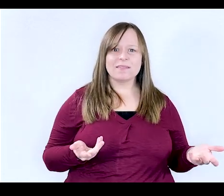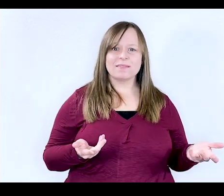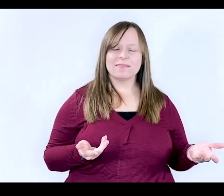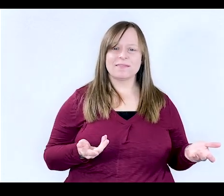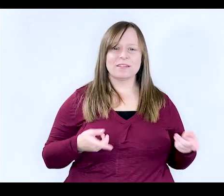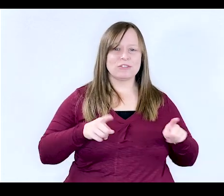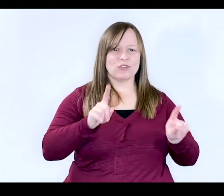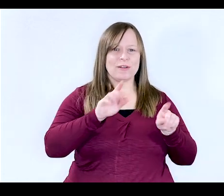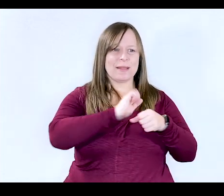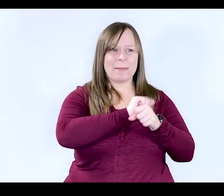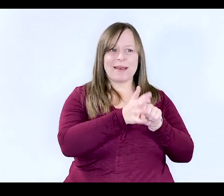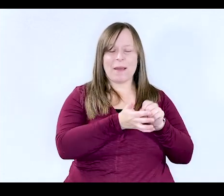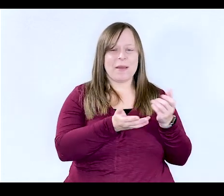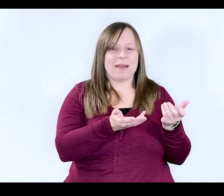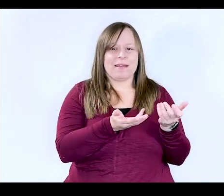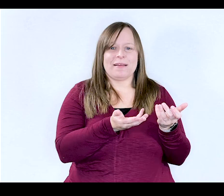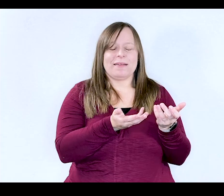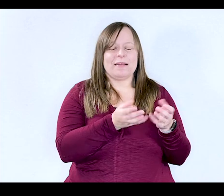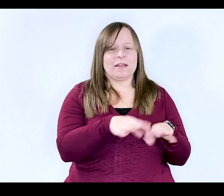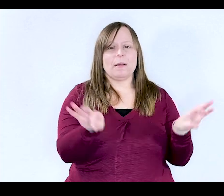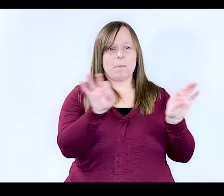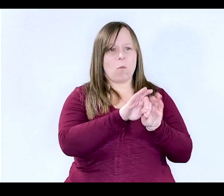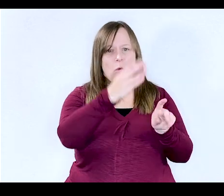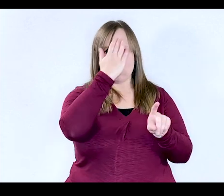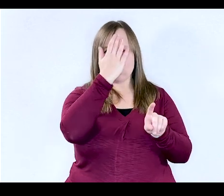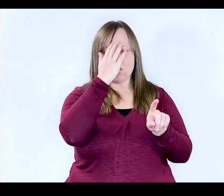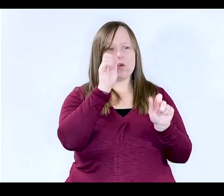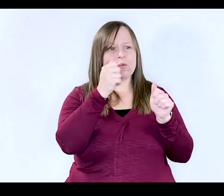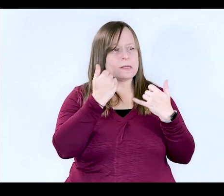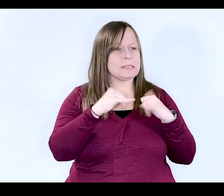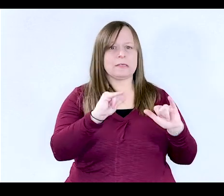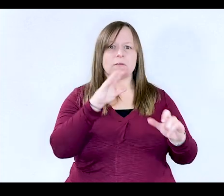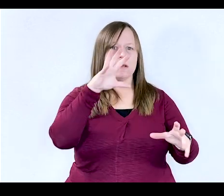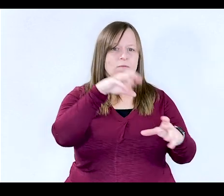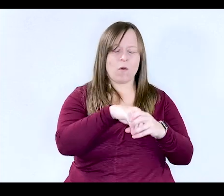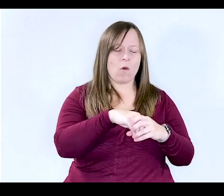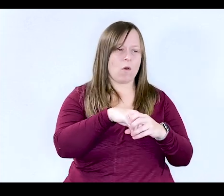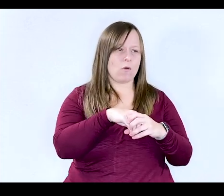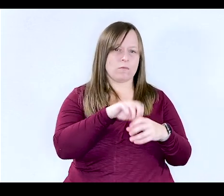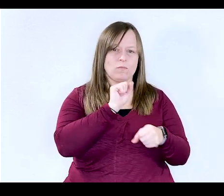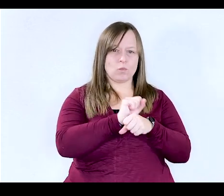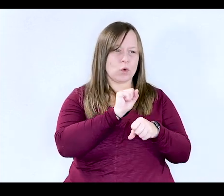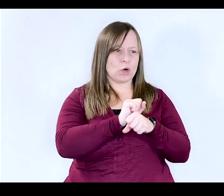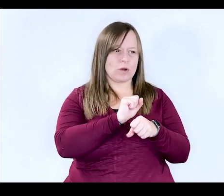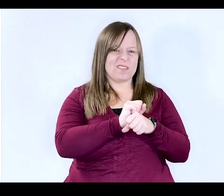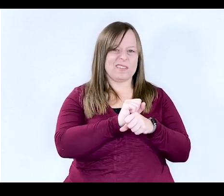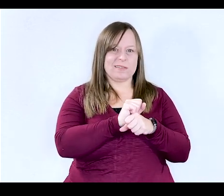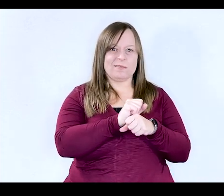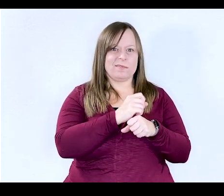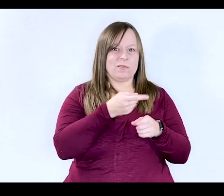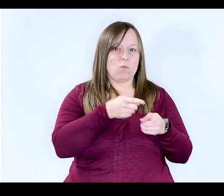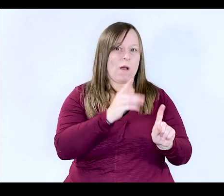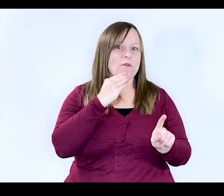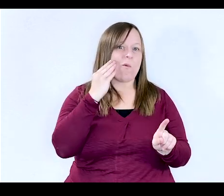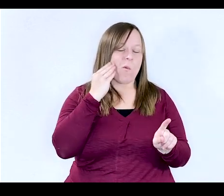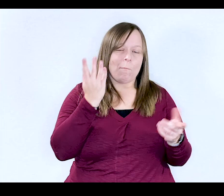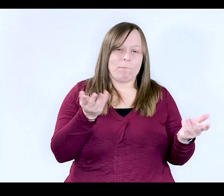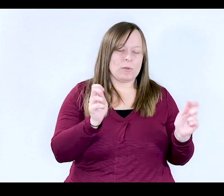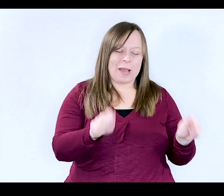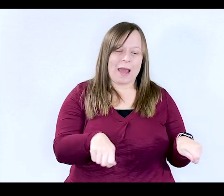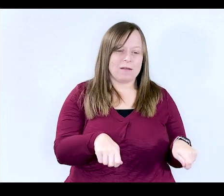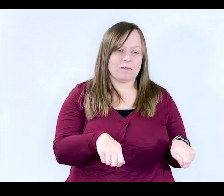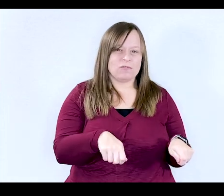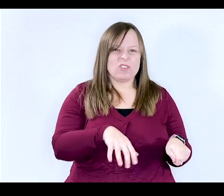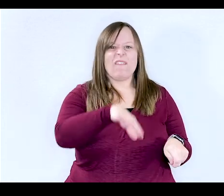you during this pandemic. Very important to know that you can do work, even just where you are with what you